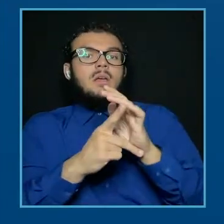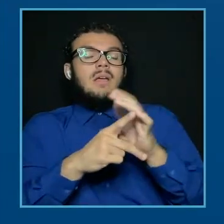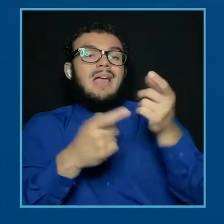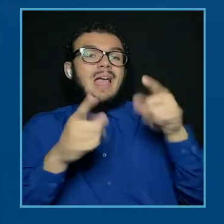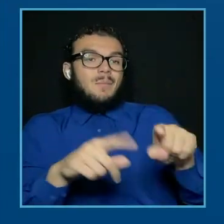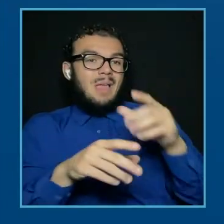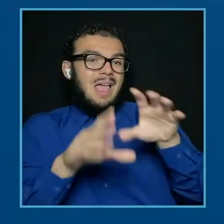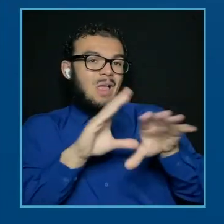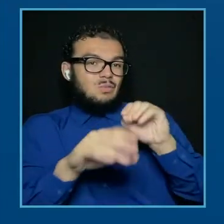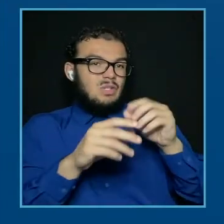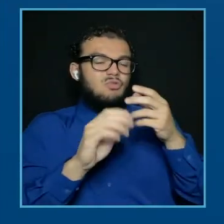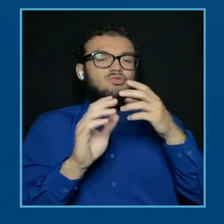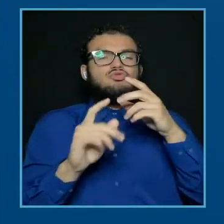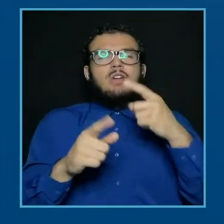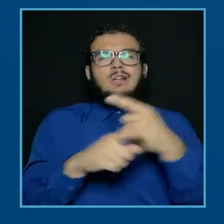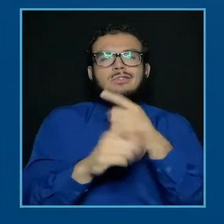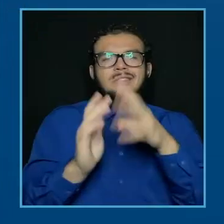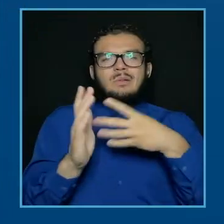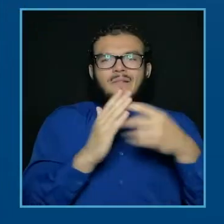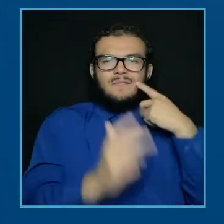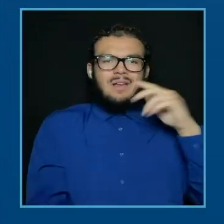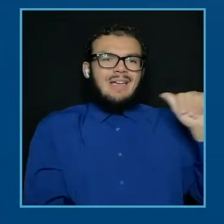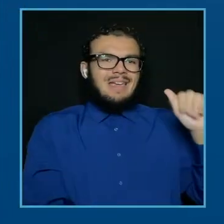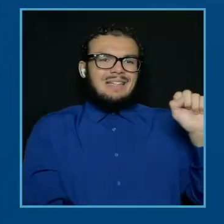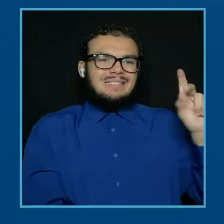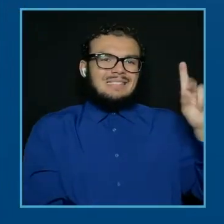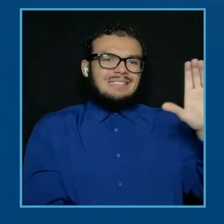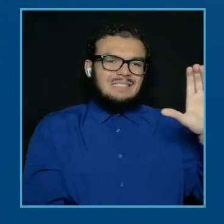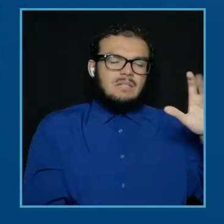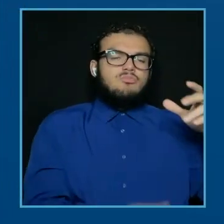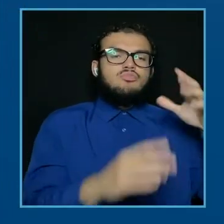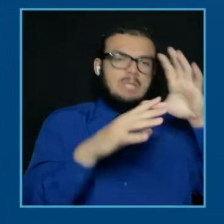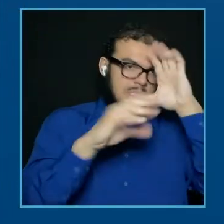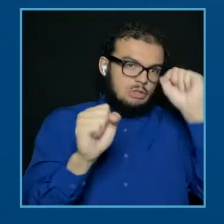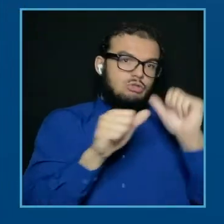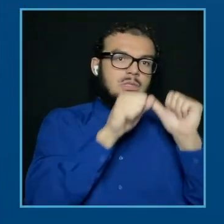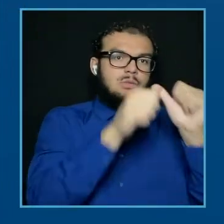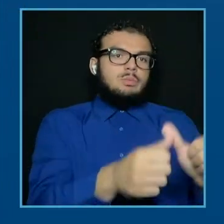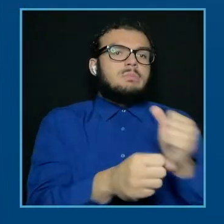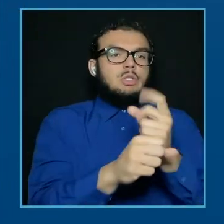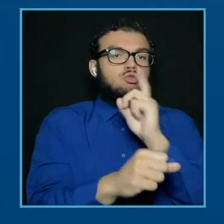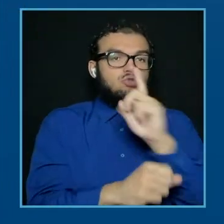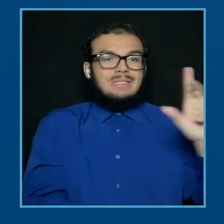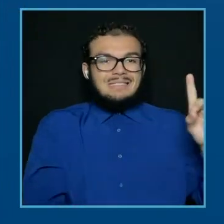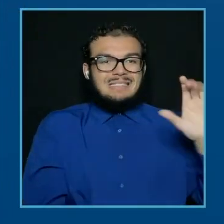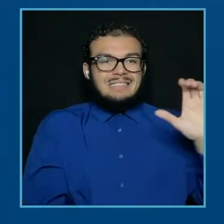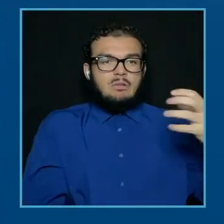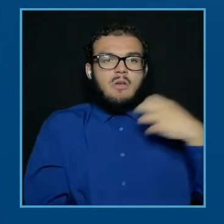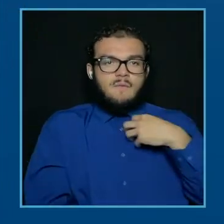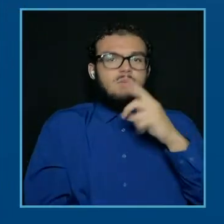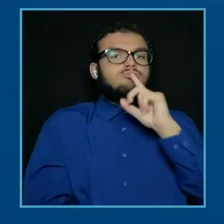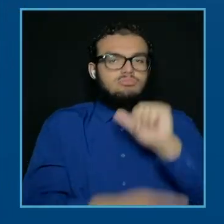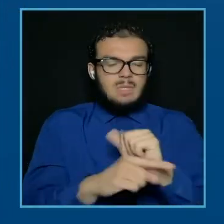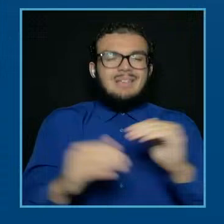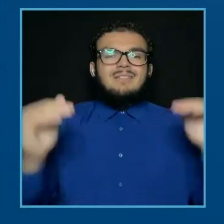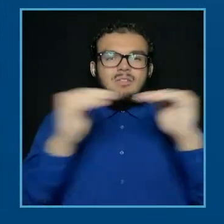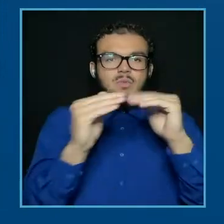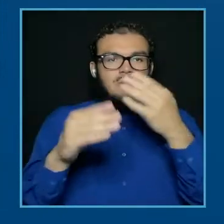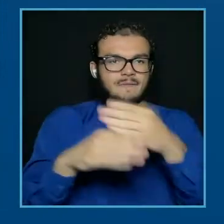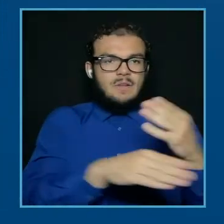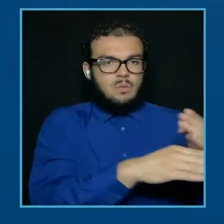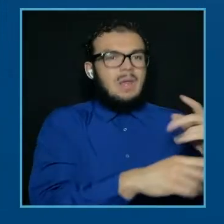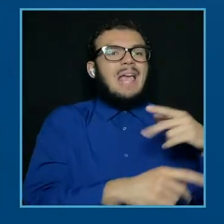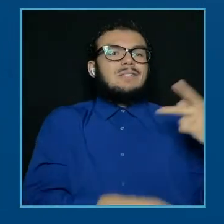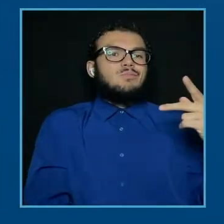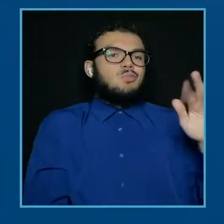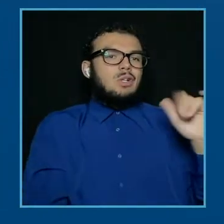scheduled elections for ASDC president shall continue to ensure that DNC officers are as equally divided as practical